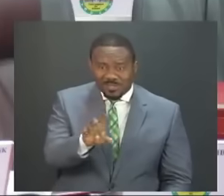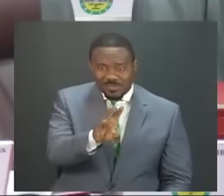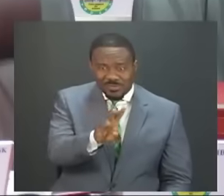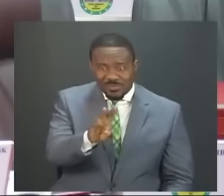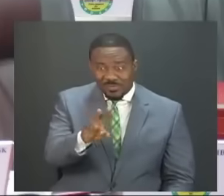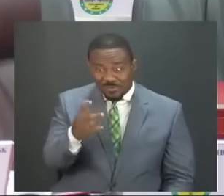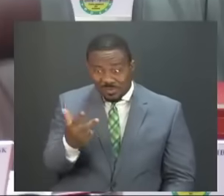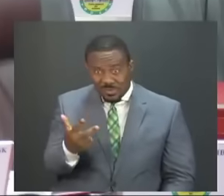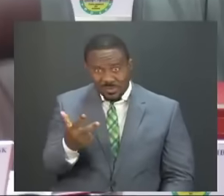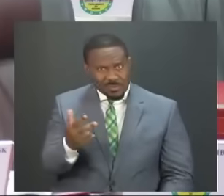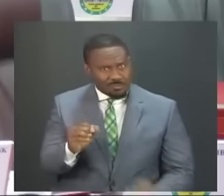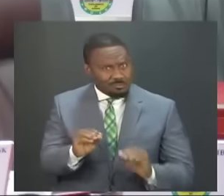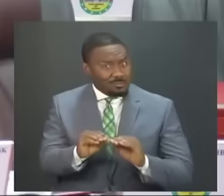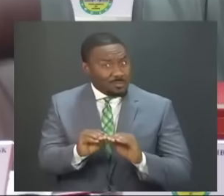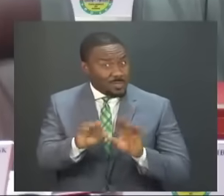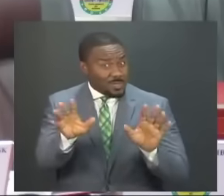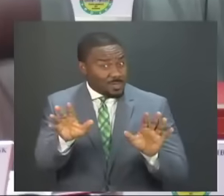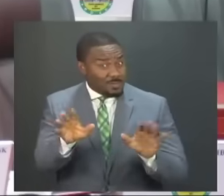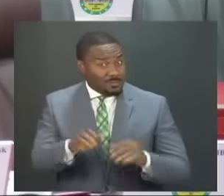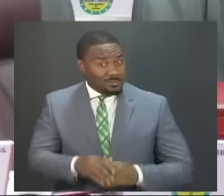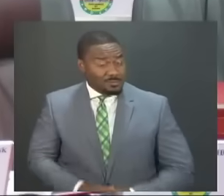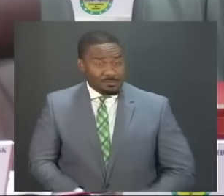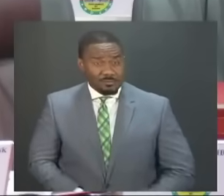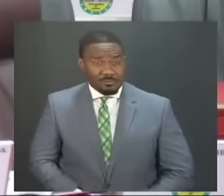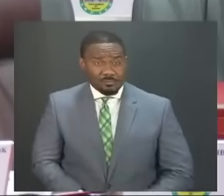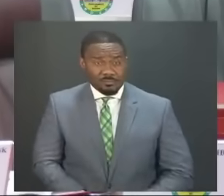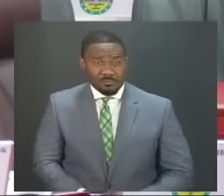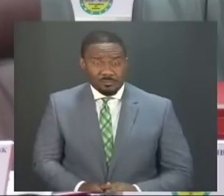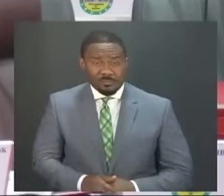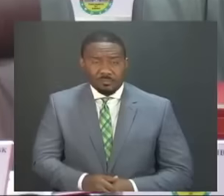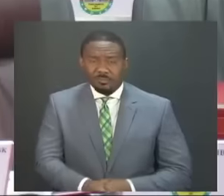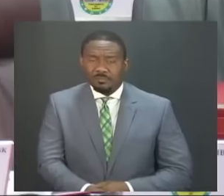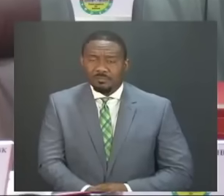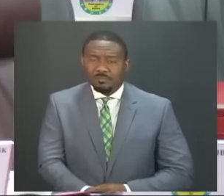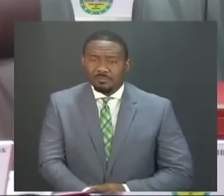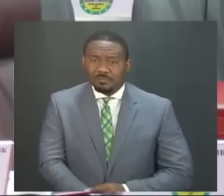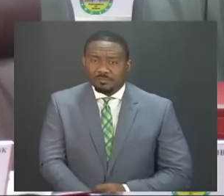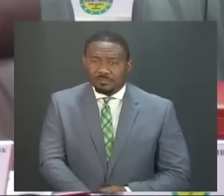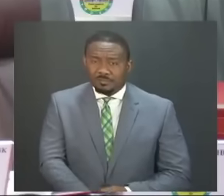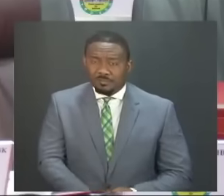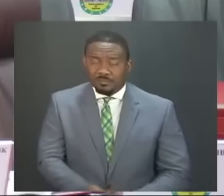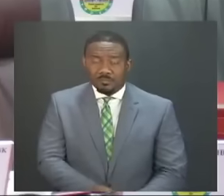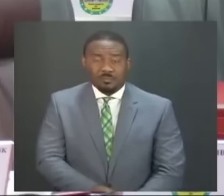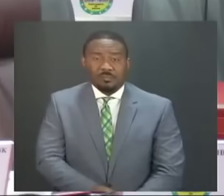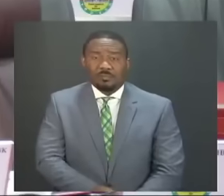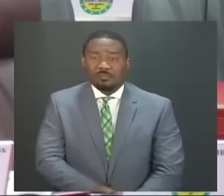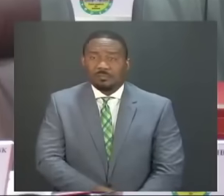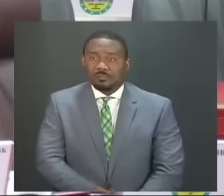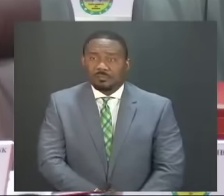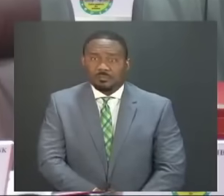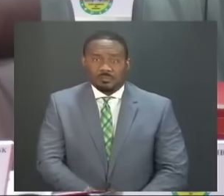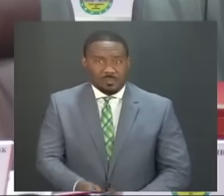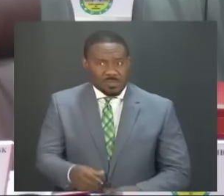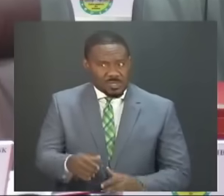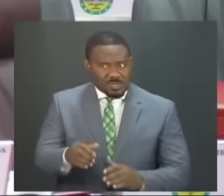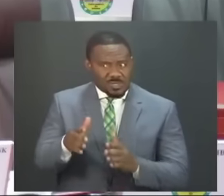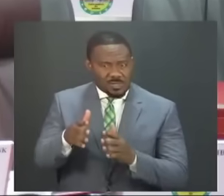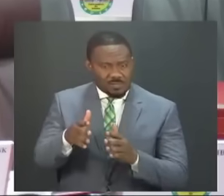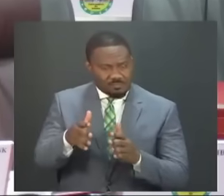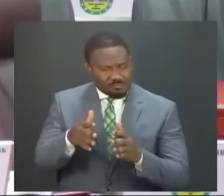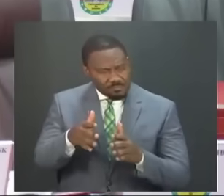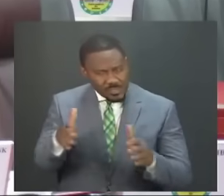record that the respected majority leader should check from the table office the